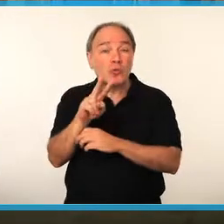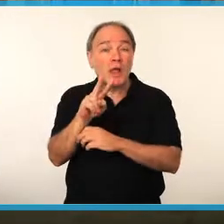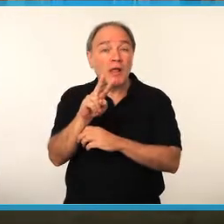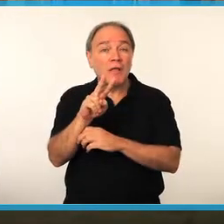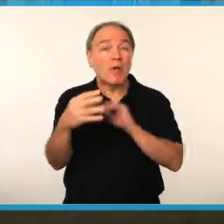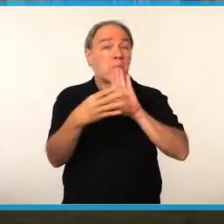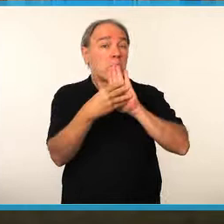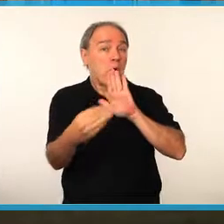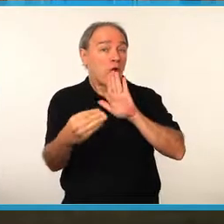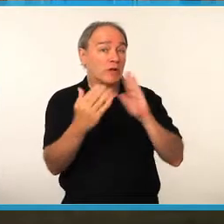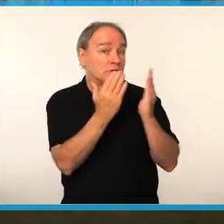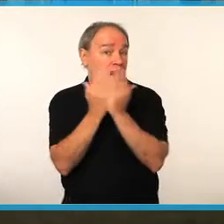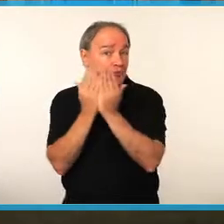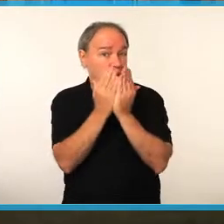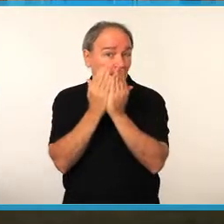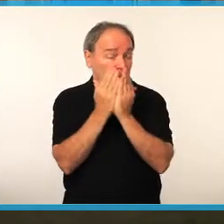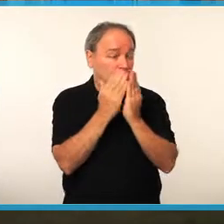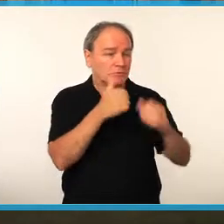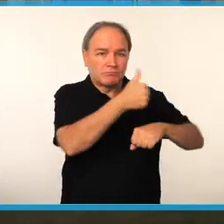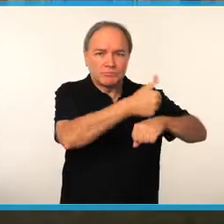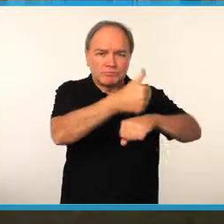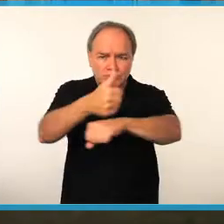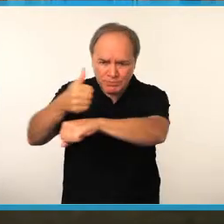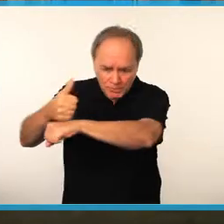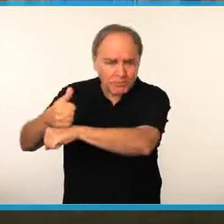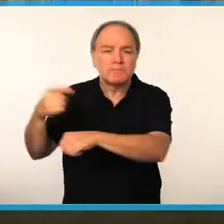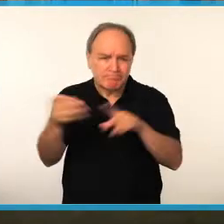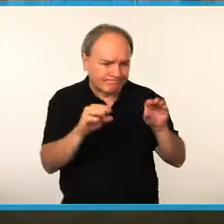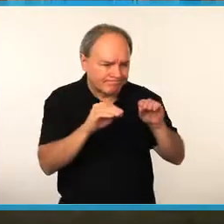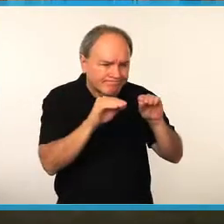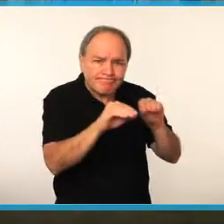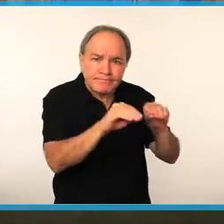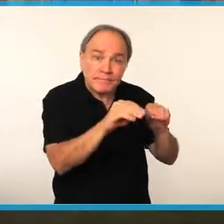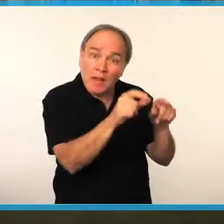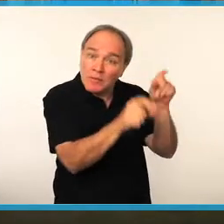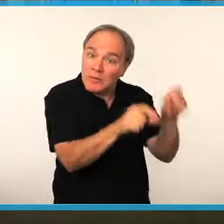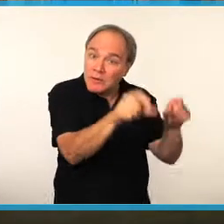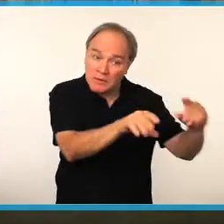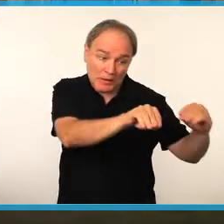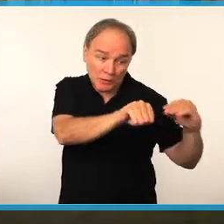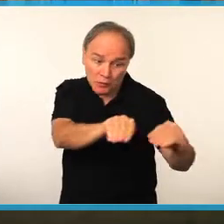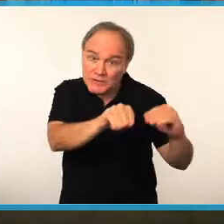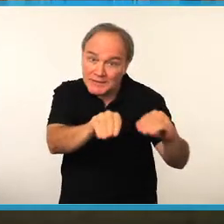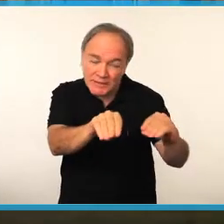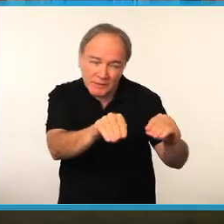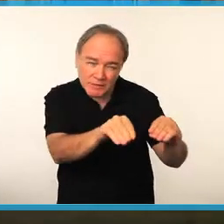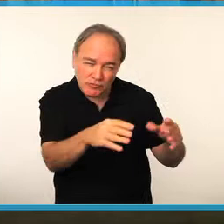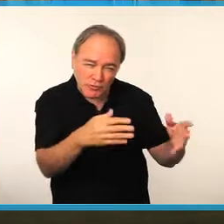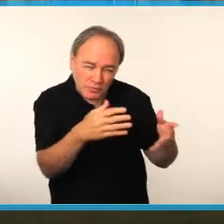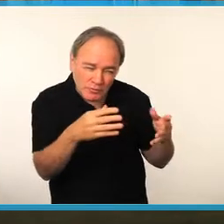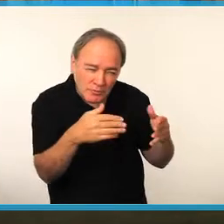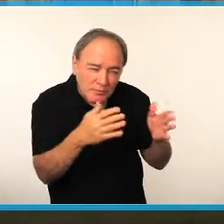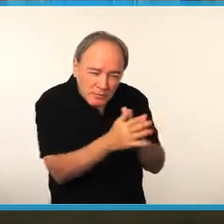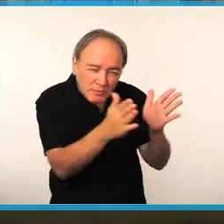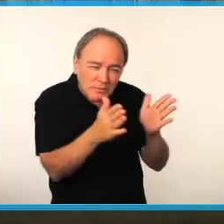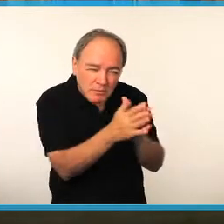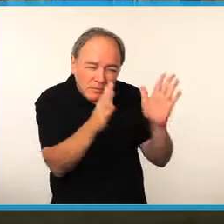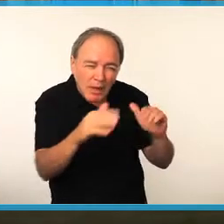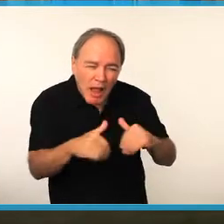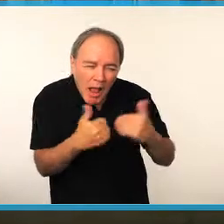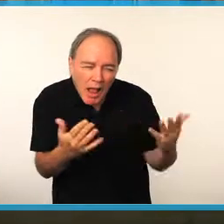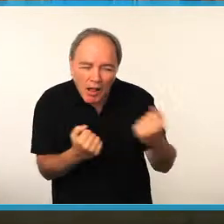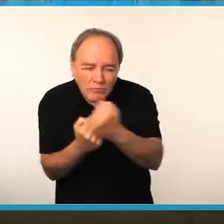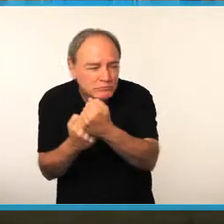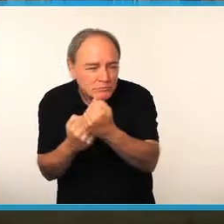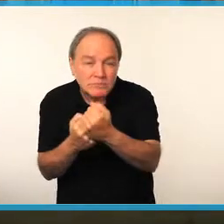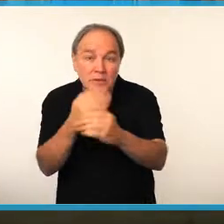been created through a program of training of teachers and provision of resources to create the conditions for children with